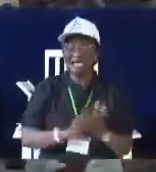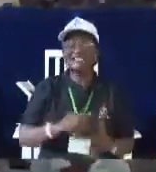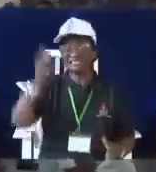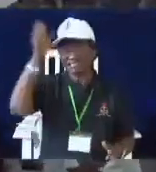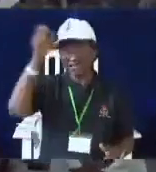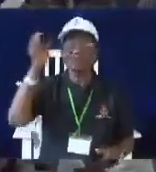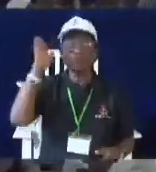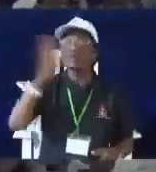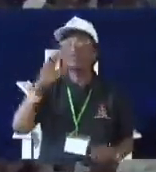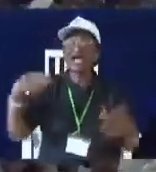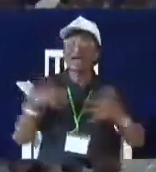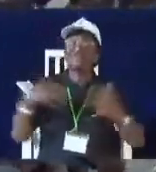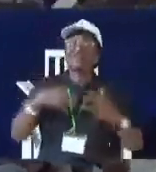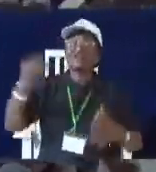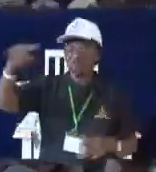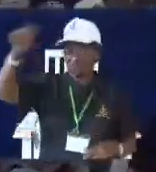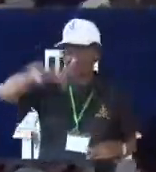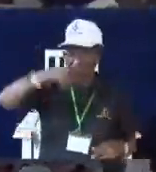terrorizing the devil.